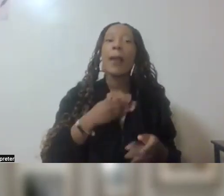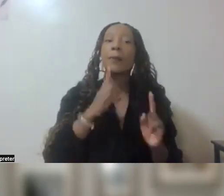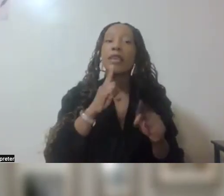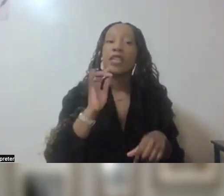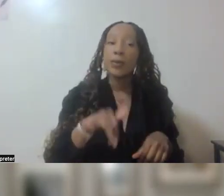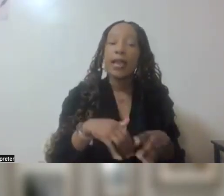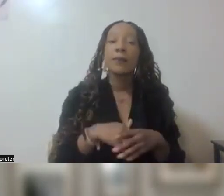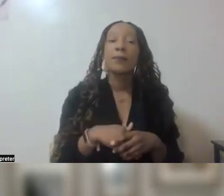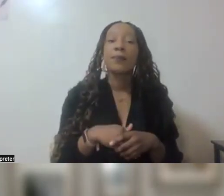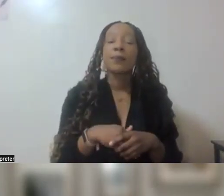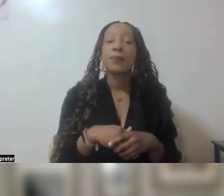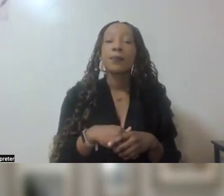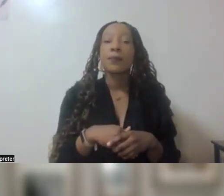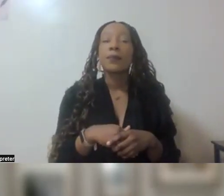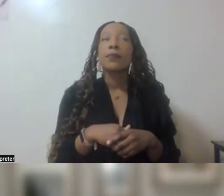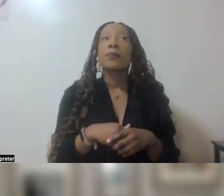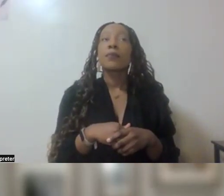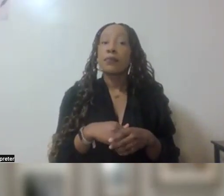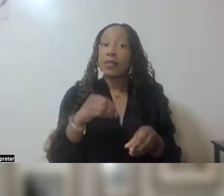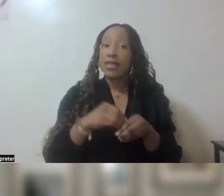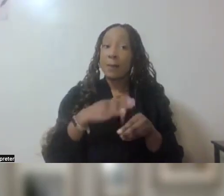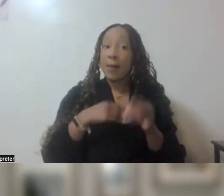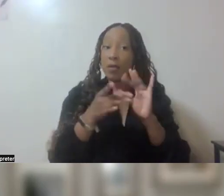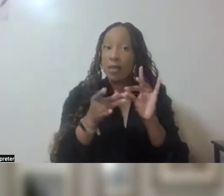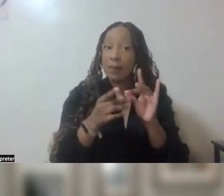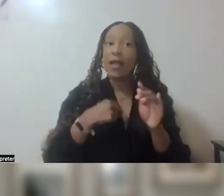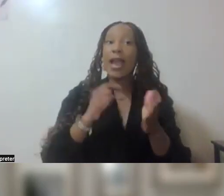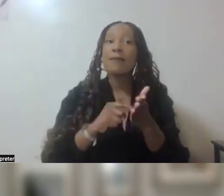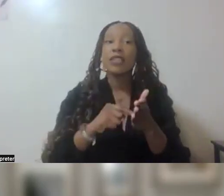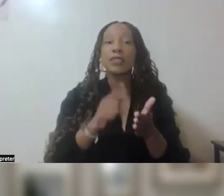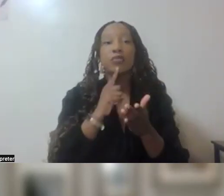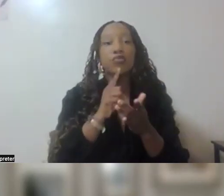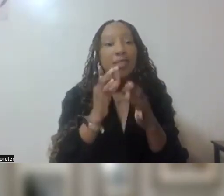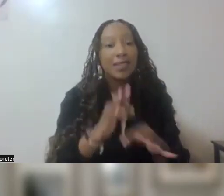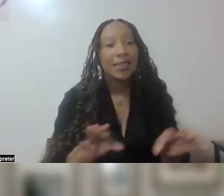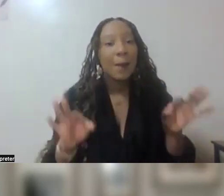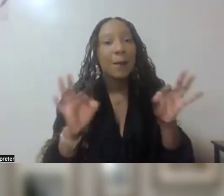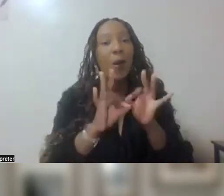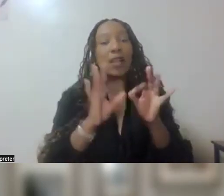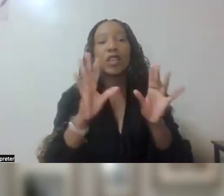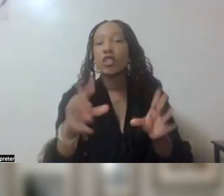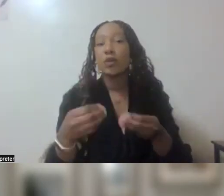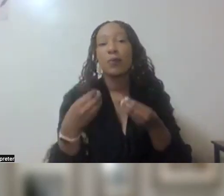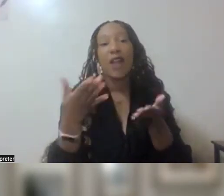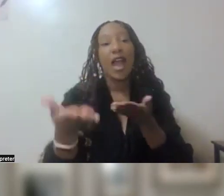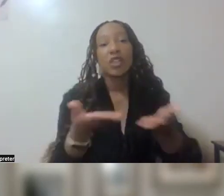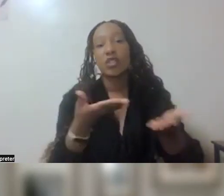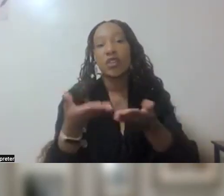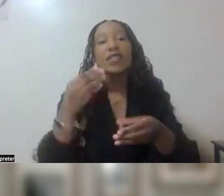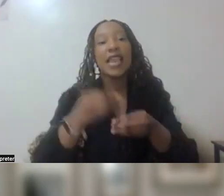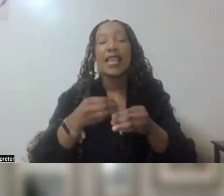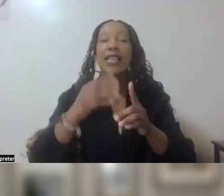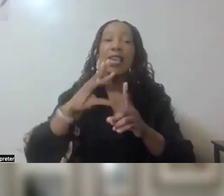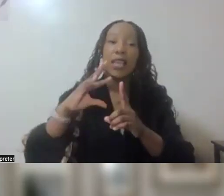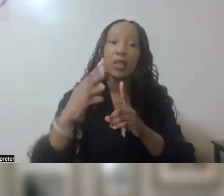One of the things that I indicated in my remarks is that it's really important to provide these services within the cultural